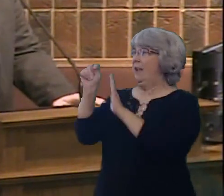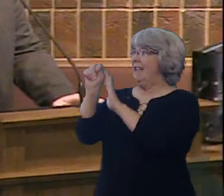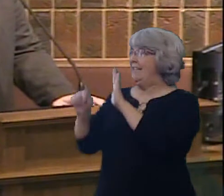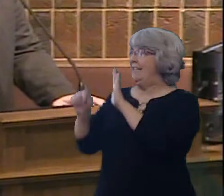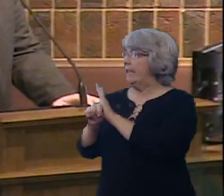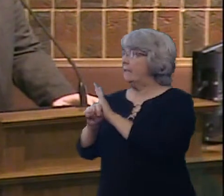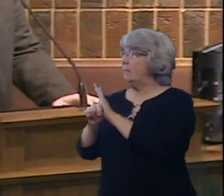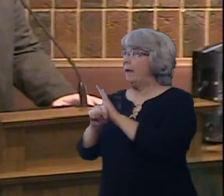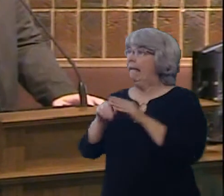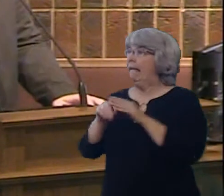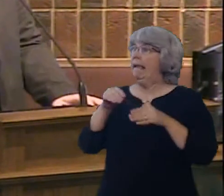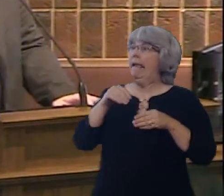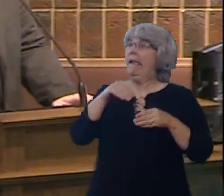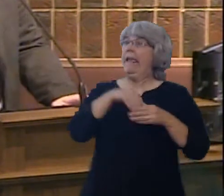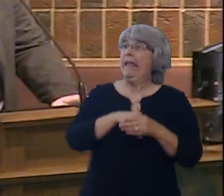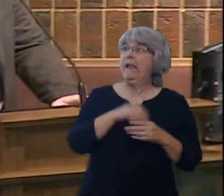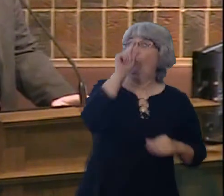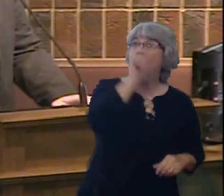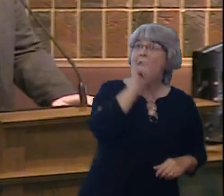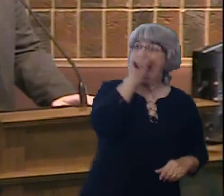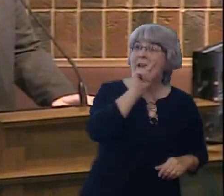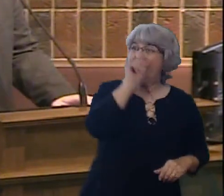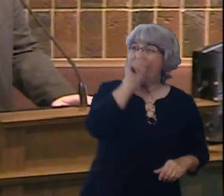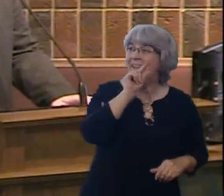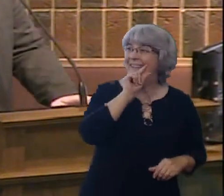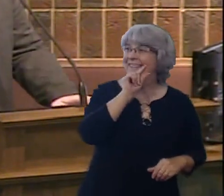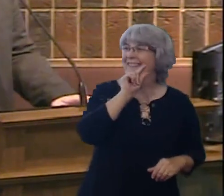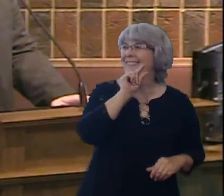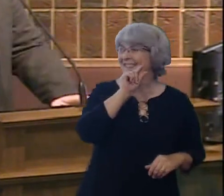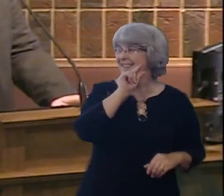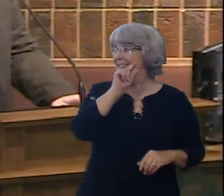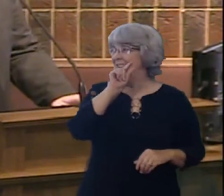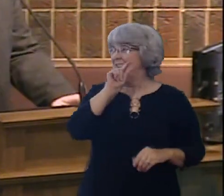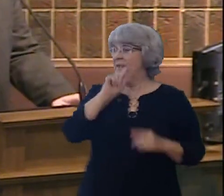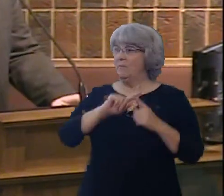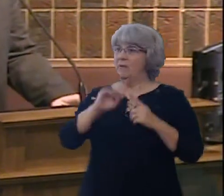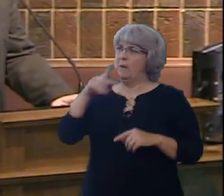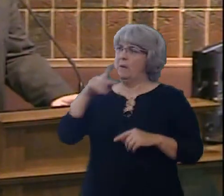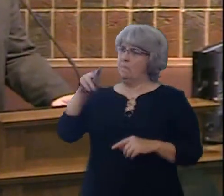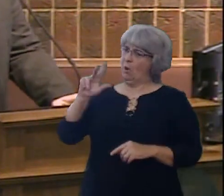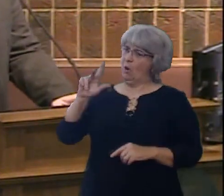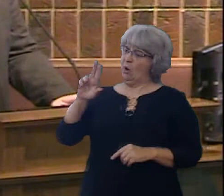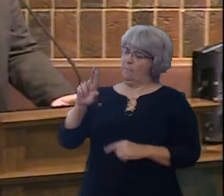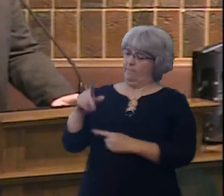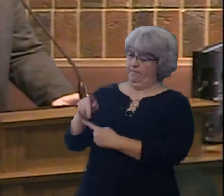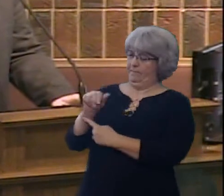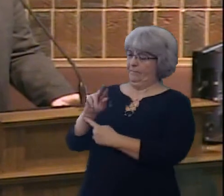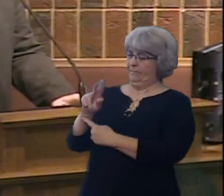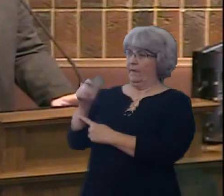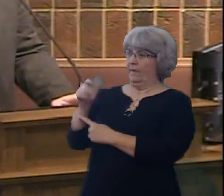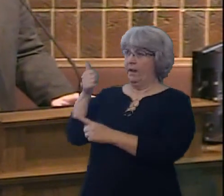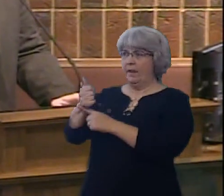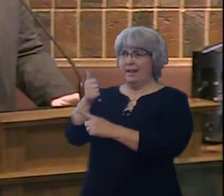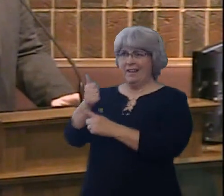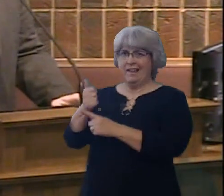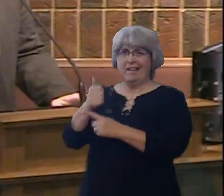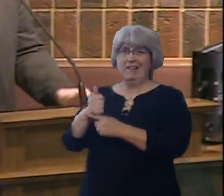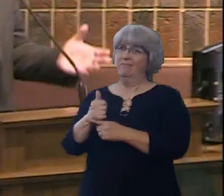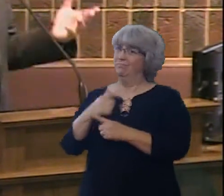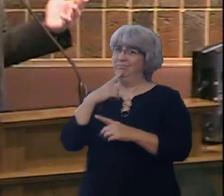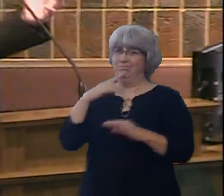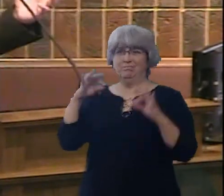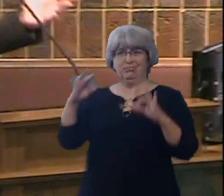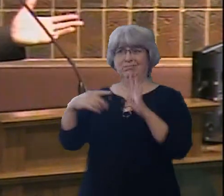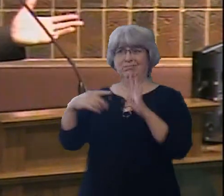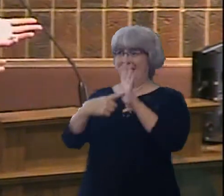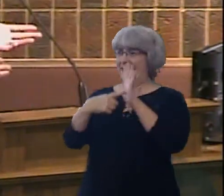letters. But we talked about how Paul was such a great example of rejoicing in all circumstances. We know that he